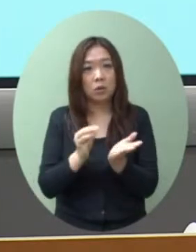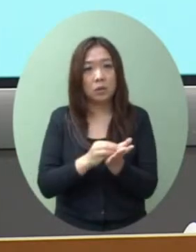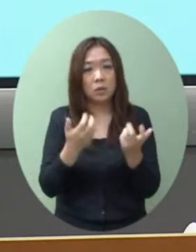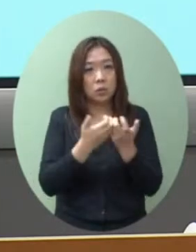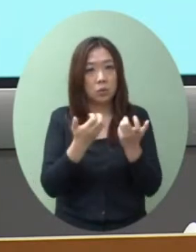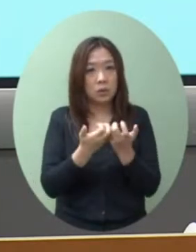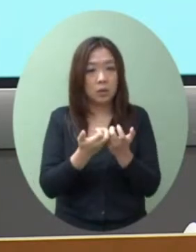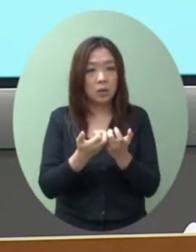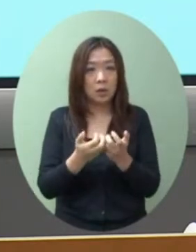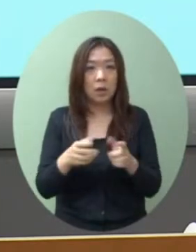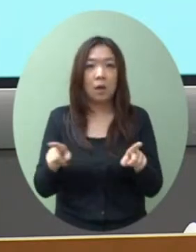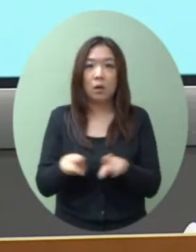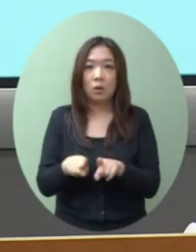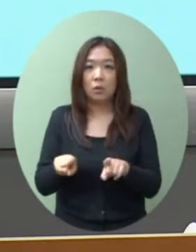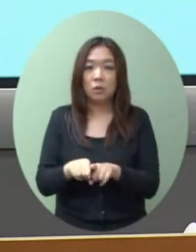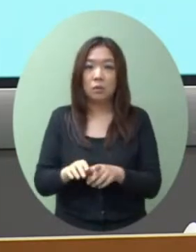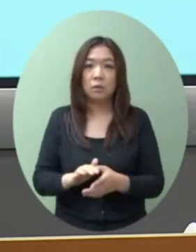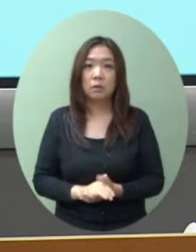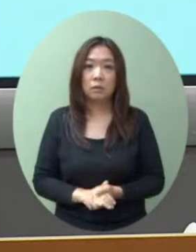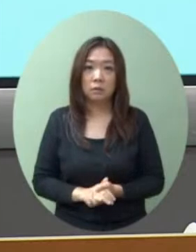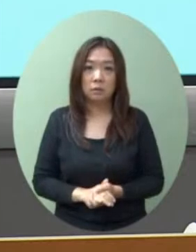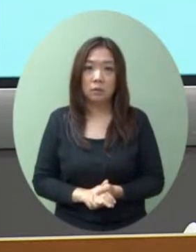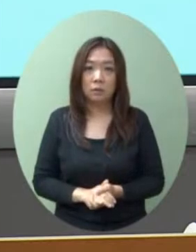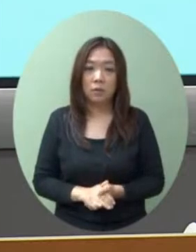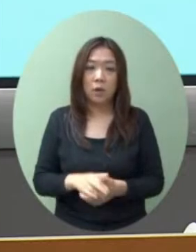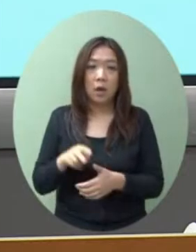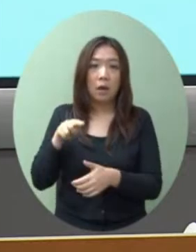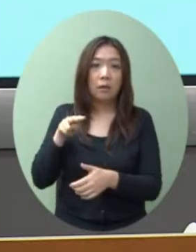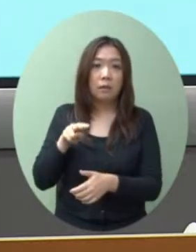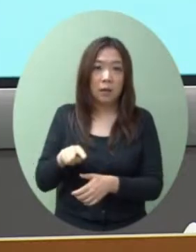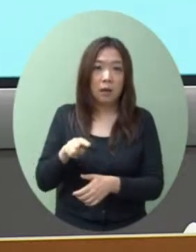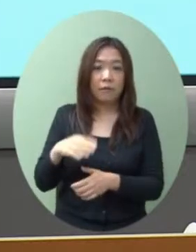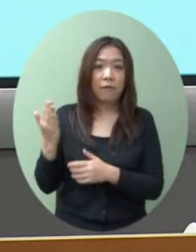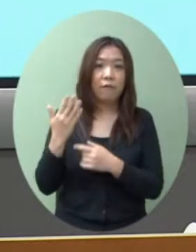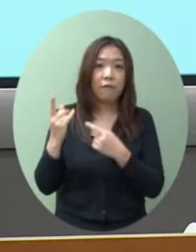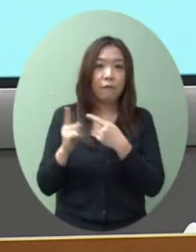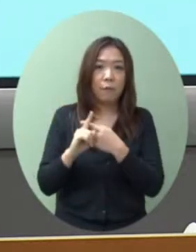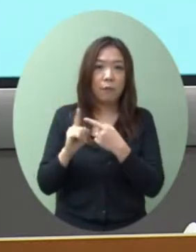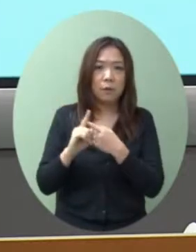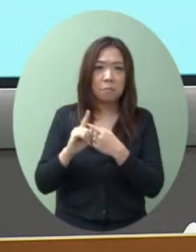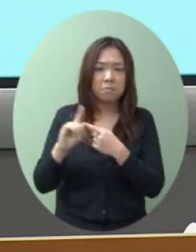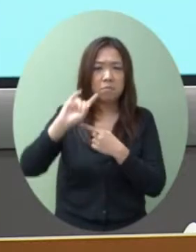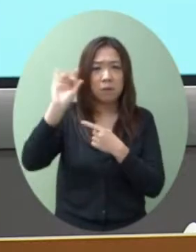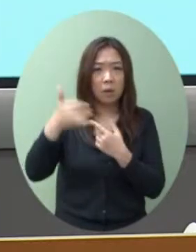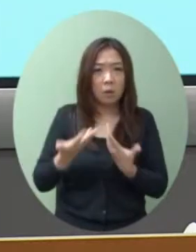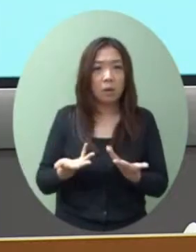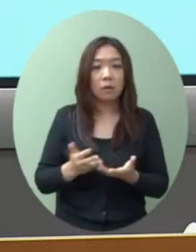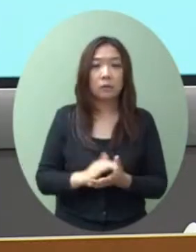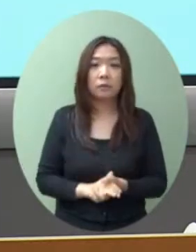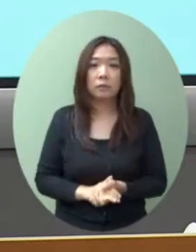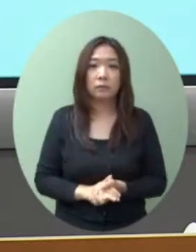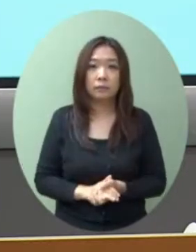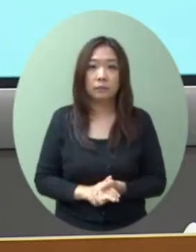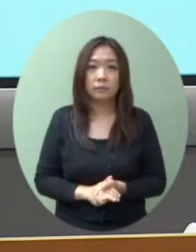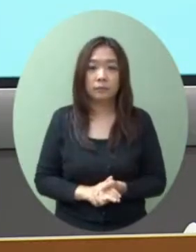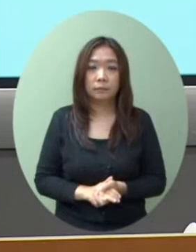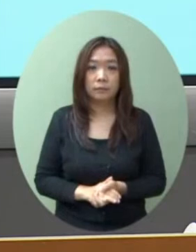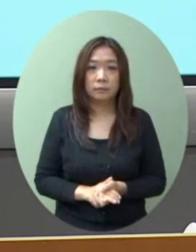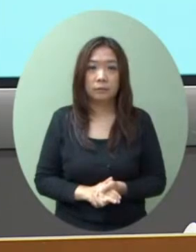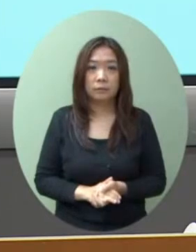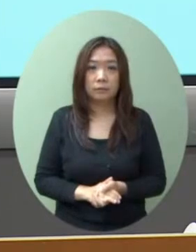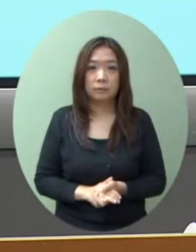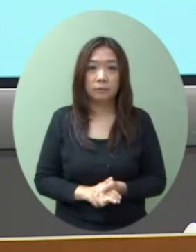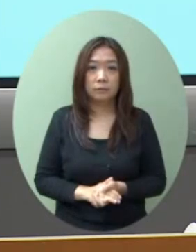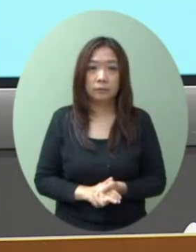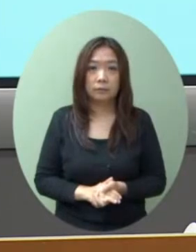also look at the risk factors. What we have recommended now of 3 days quarantine in